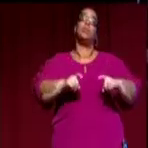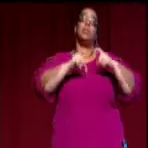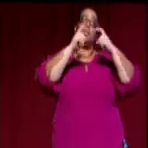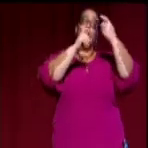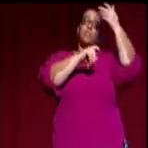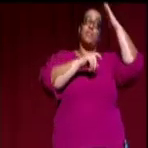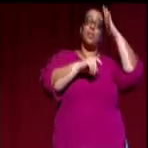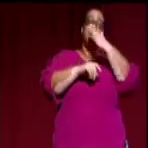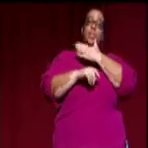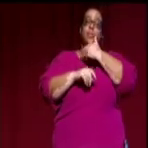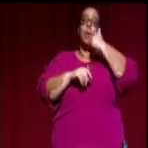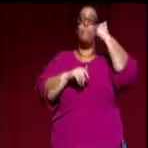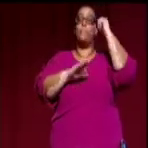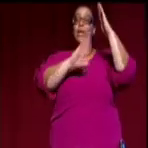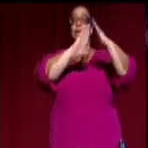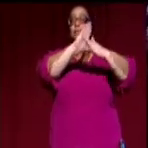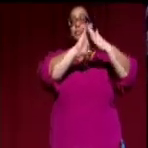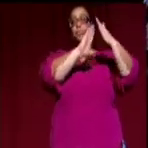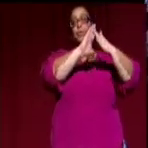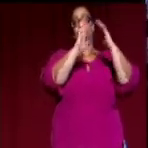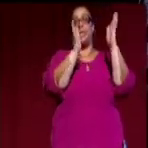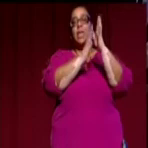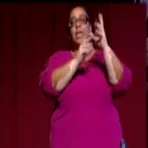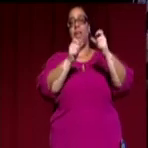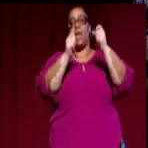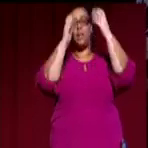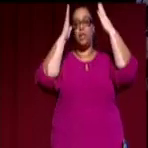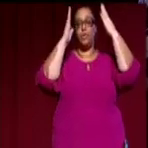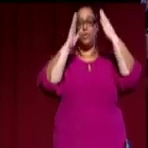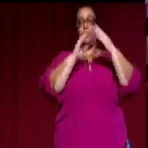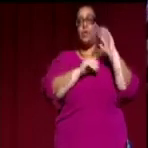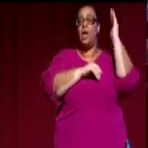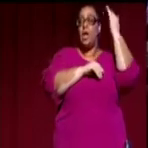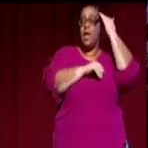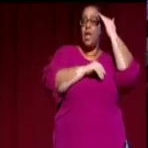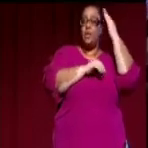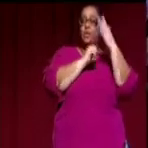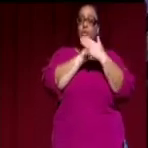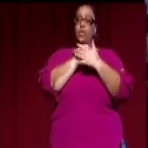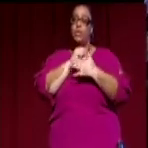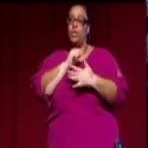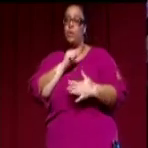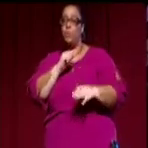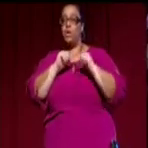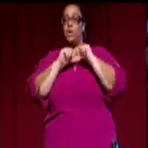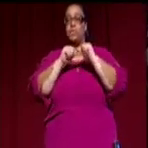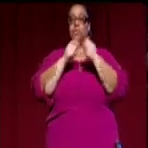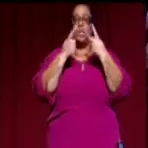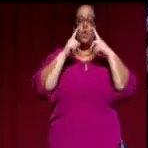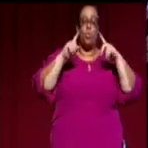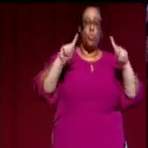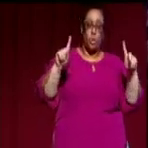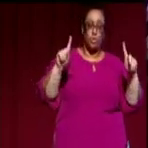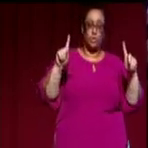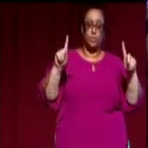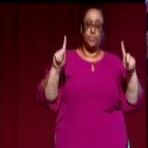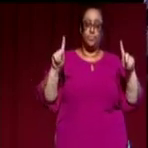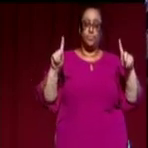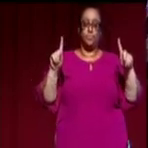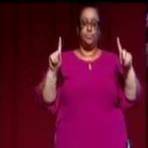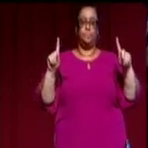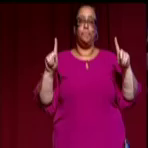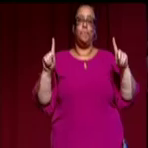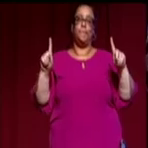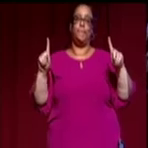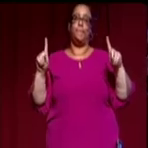best praise and hallelujah, and knowing that the blood of Jesus still works.